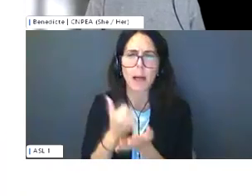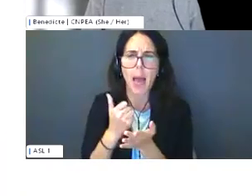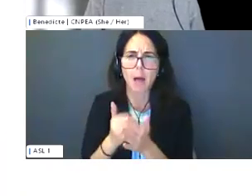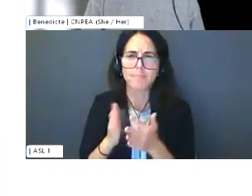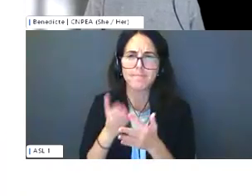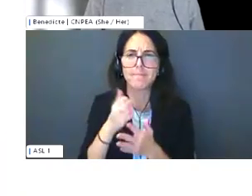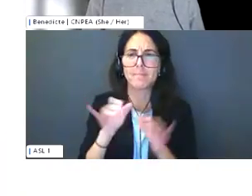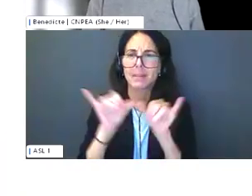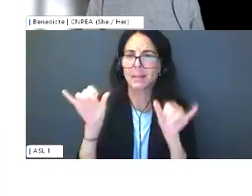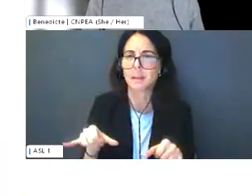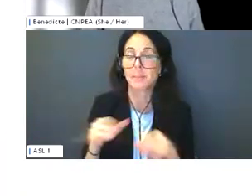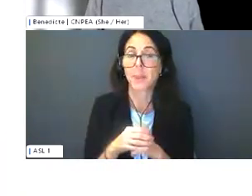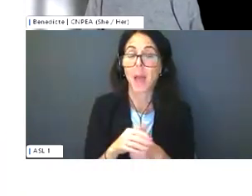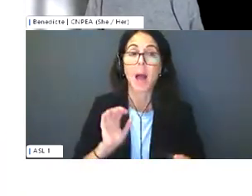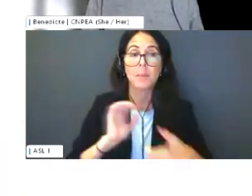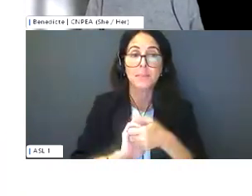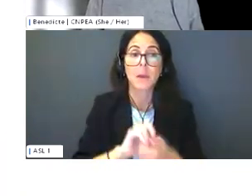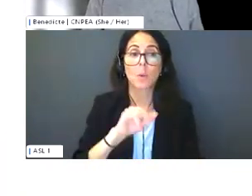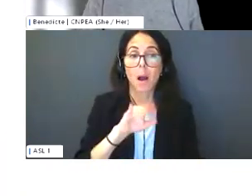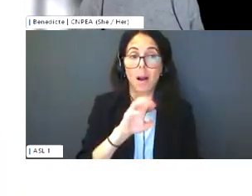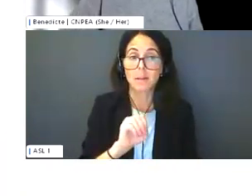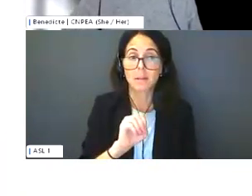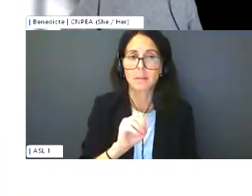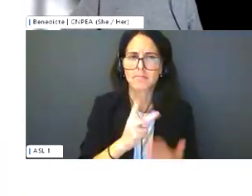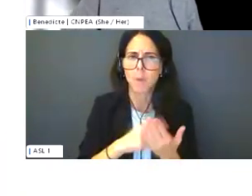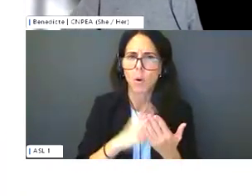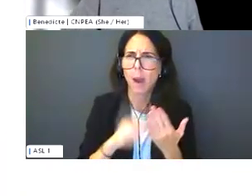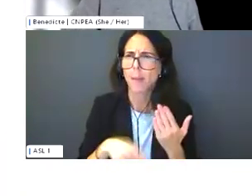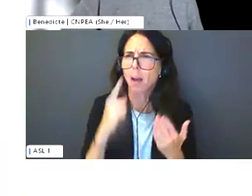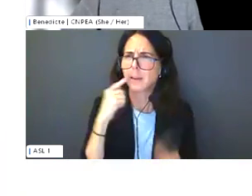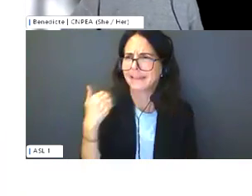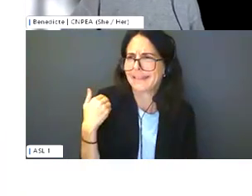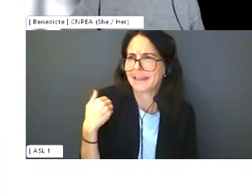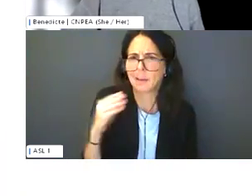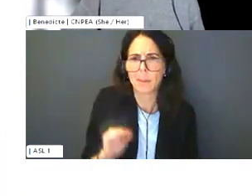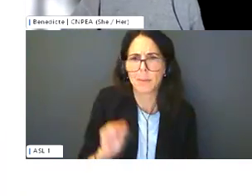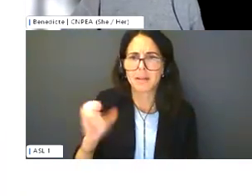have partnered with the RISE program, which I believe someone has just mentioned in the chat box.